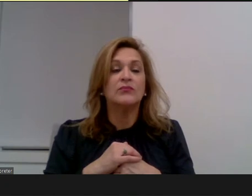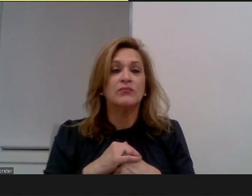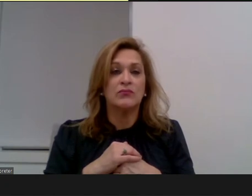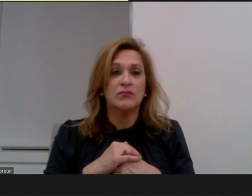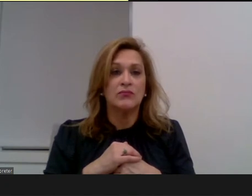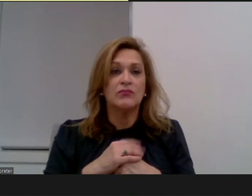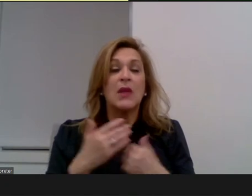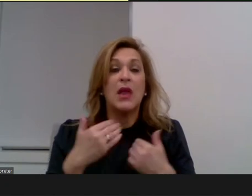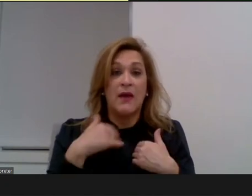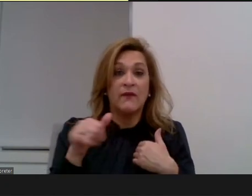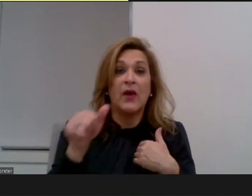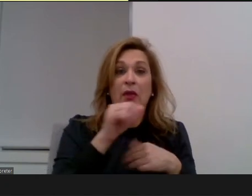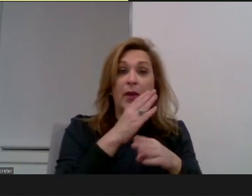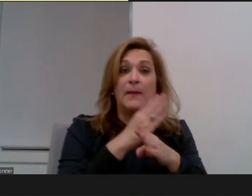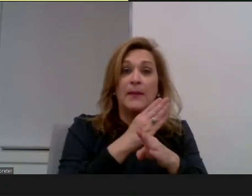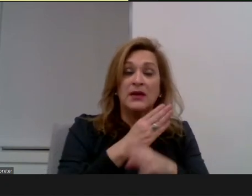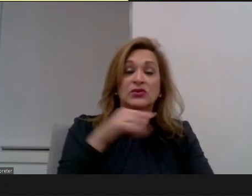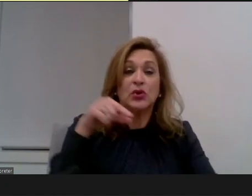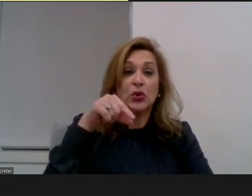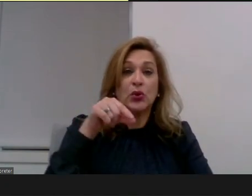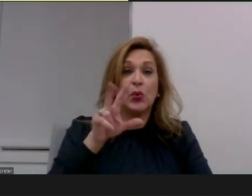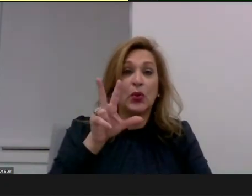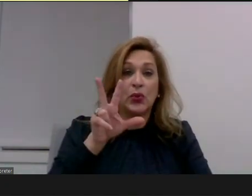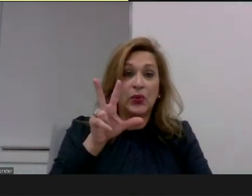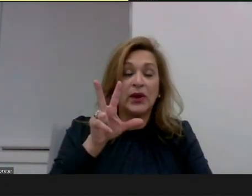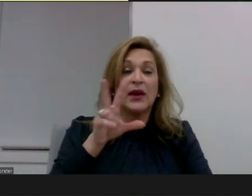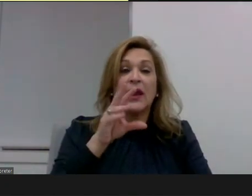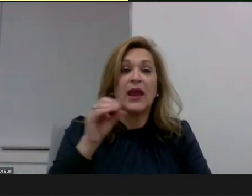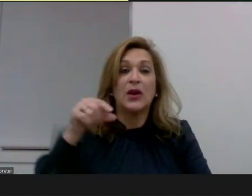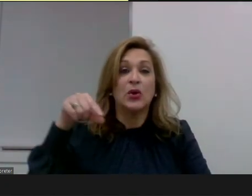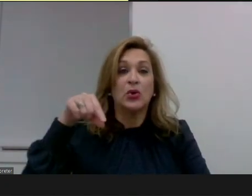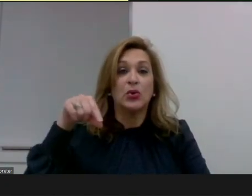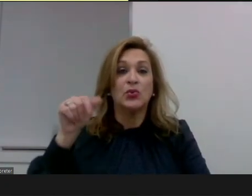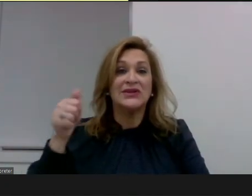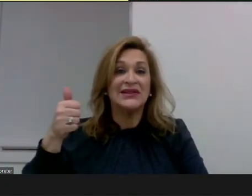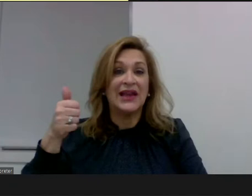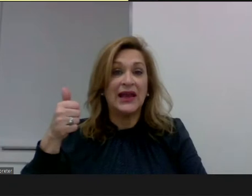the Q3 and the Q10,